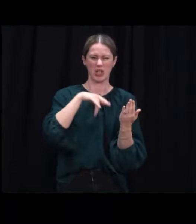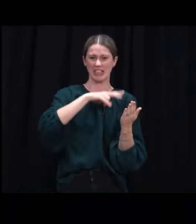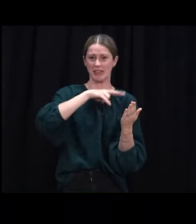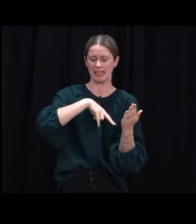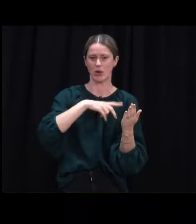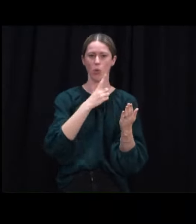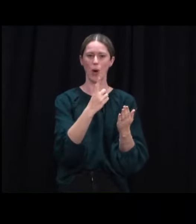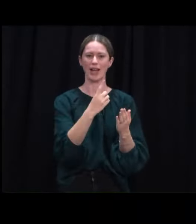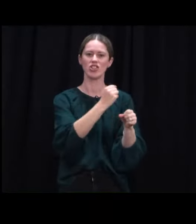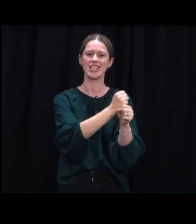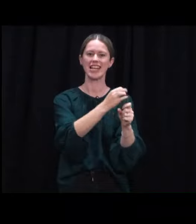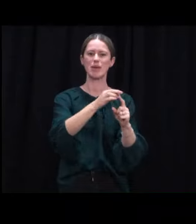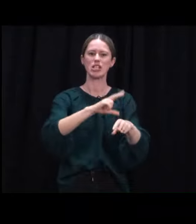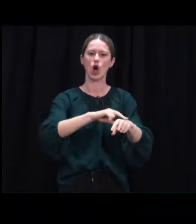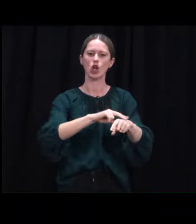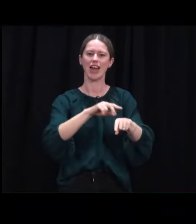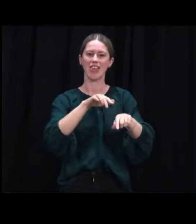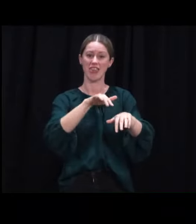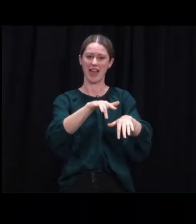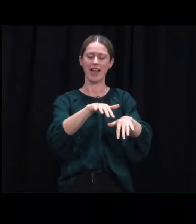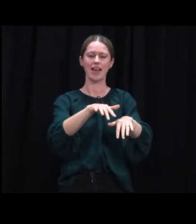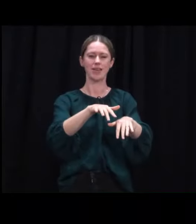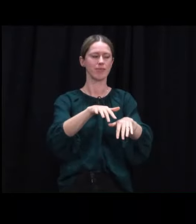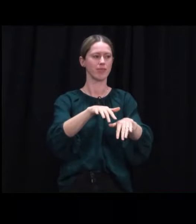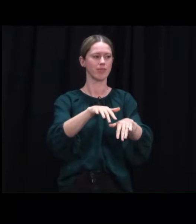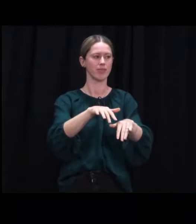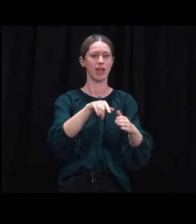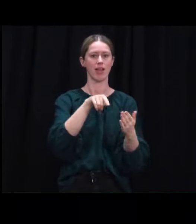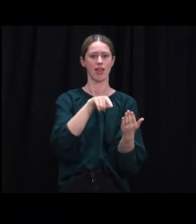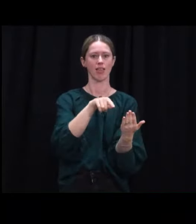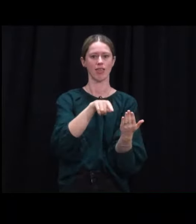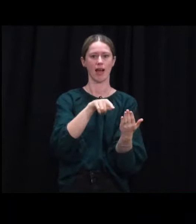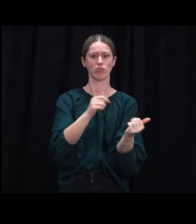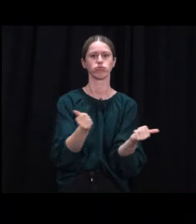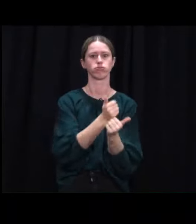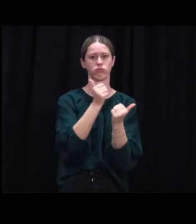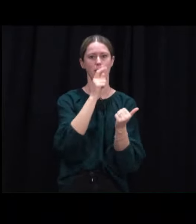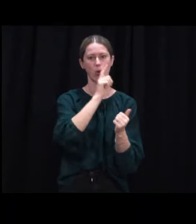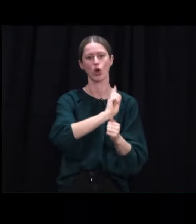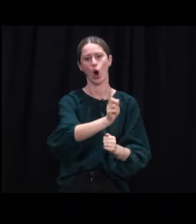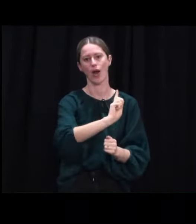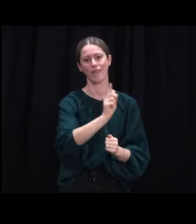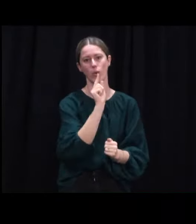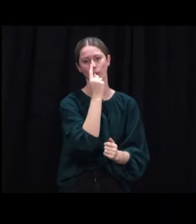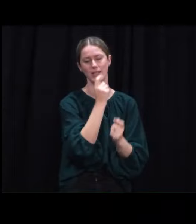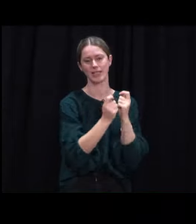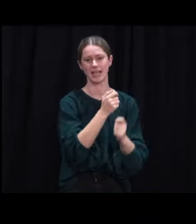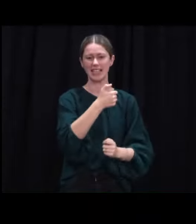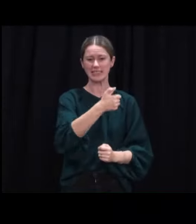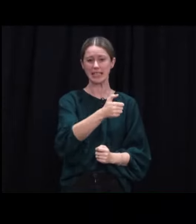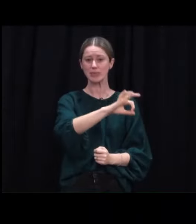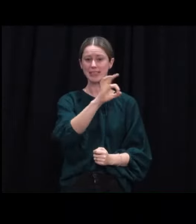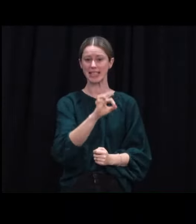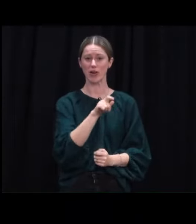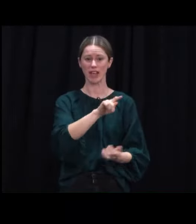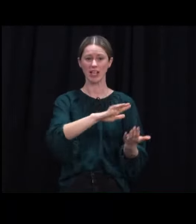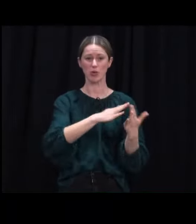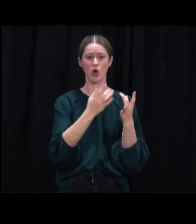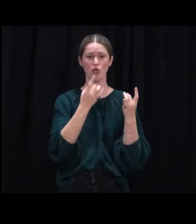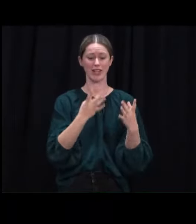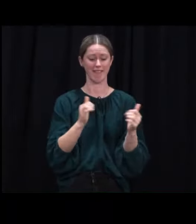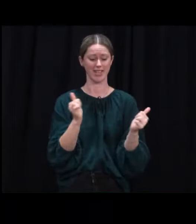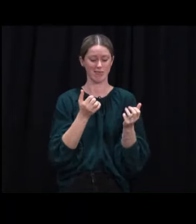our GPs in Warkworth just before I came down, and they're doing a lot of testing up there. My understanding was 6% of the local community had already